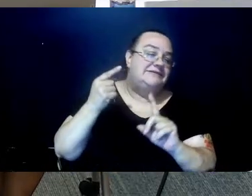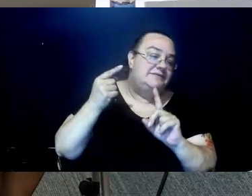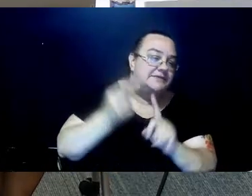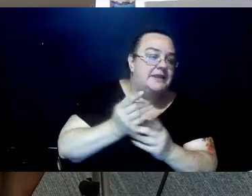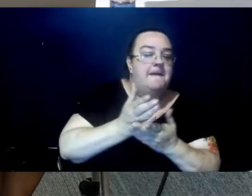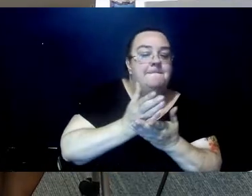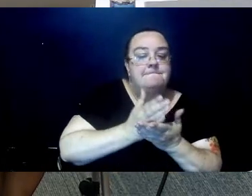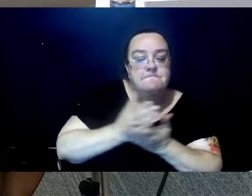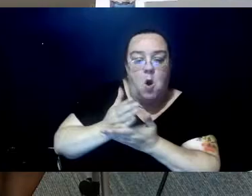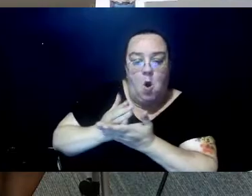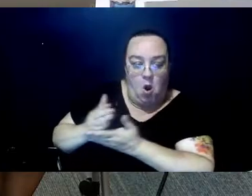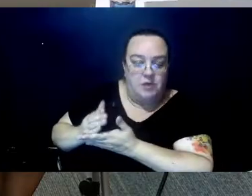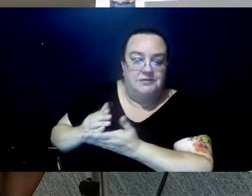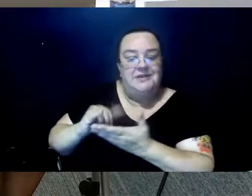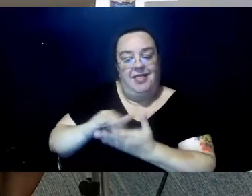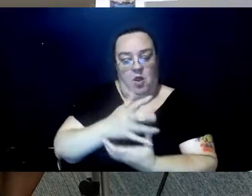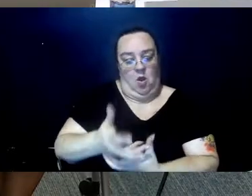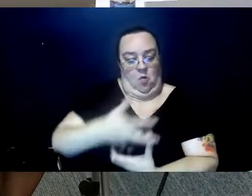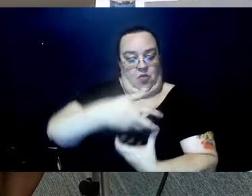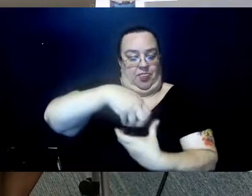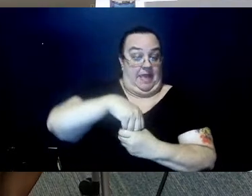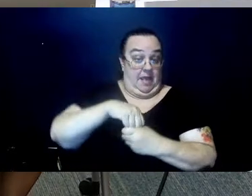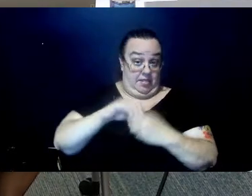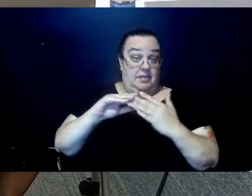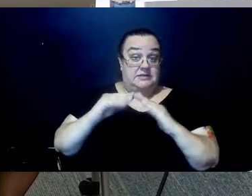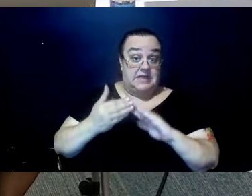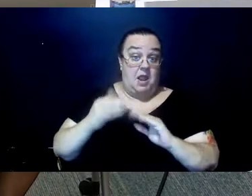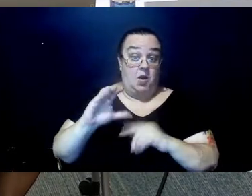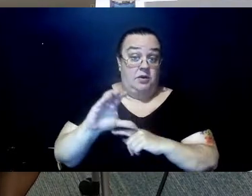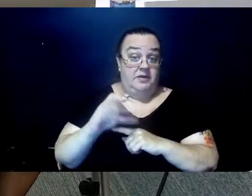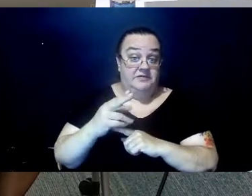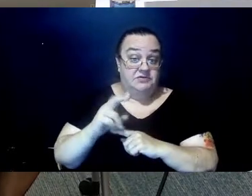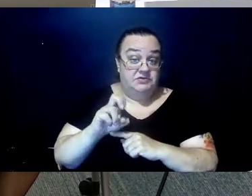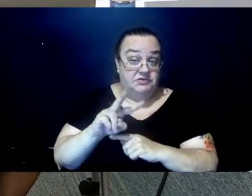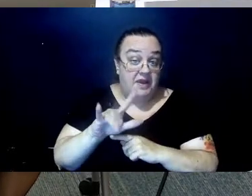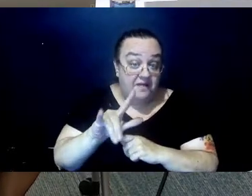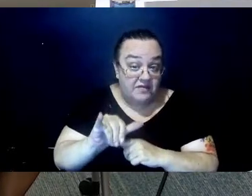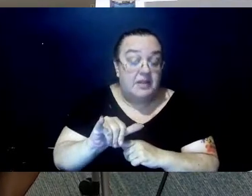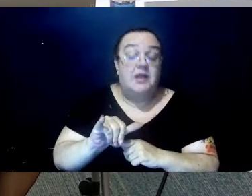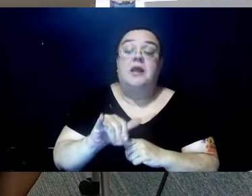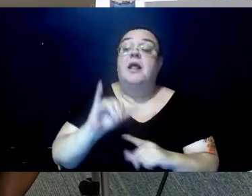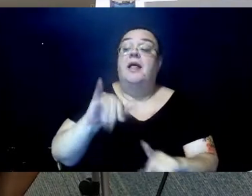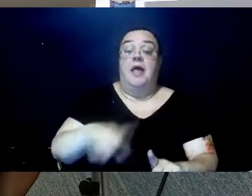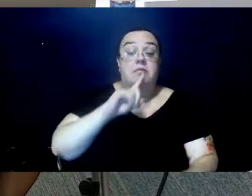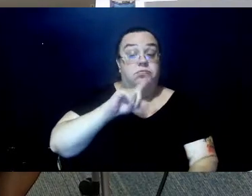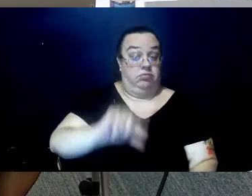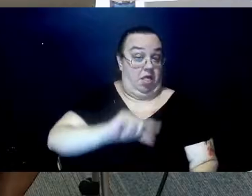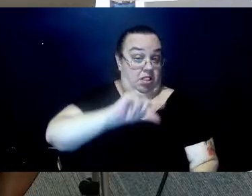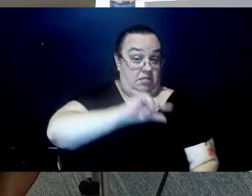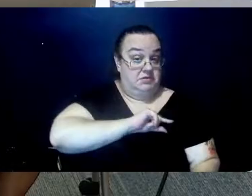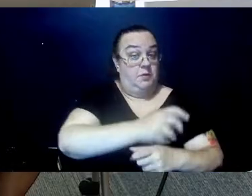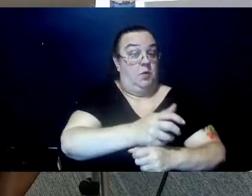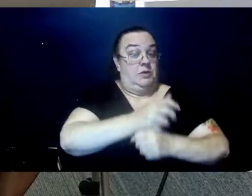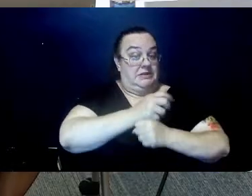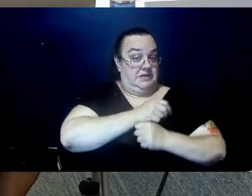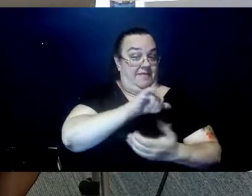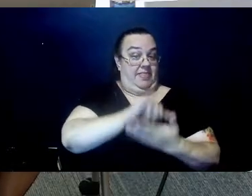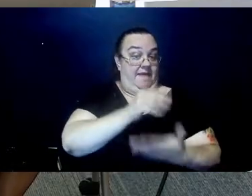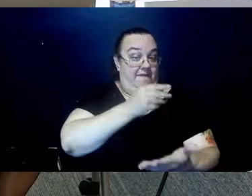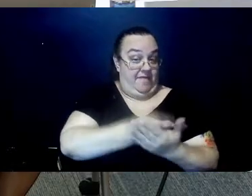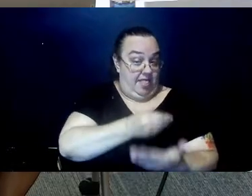incorporated and within the town of Cheverly that that are eligible in receiving the funds, and we